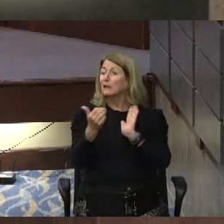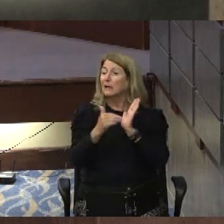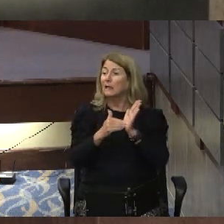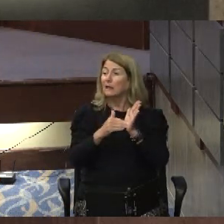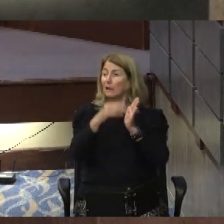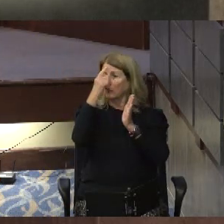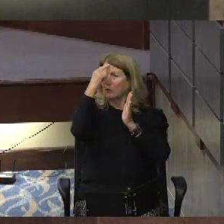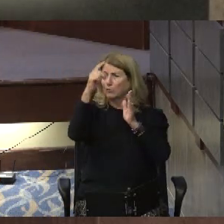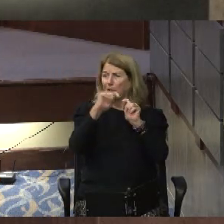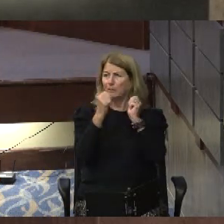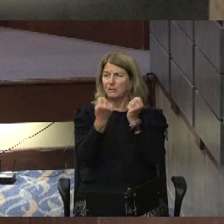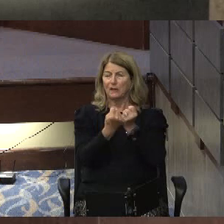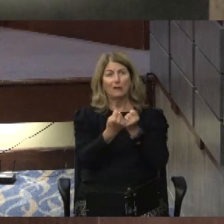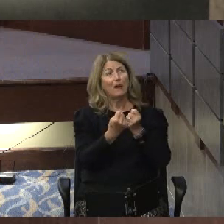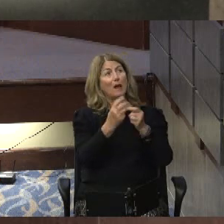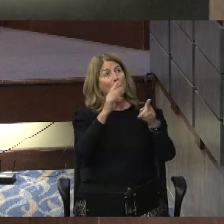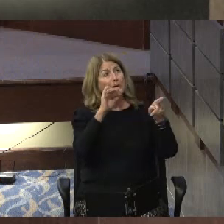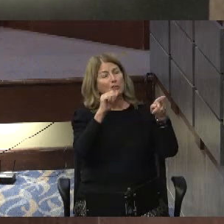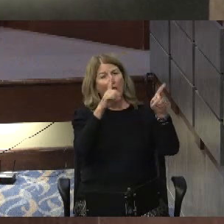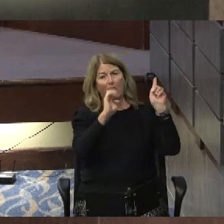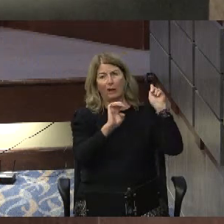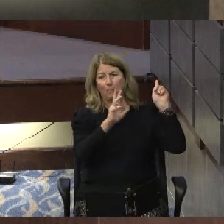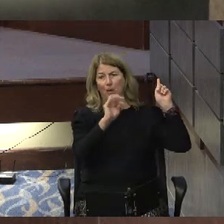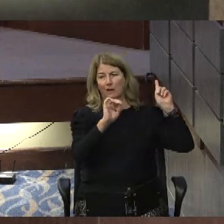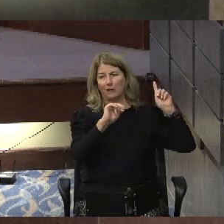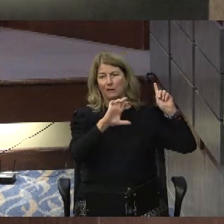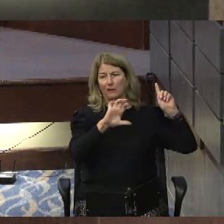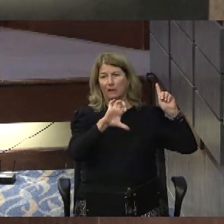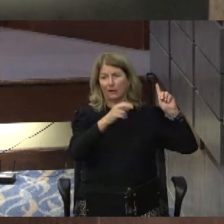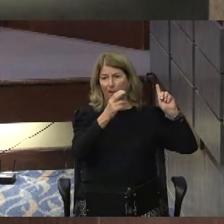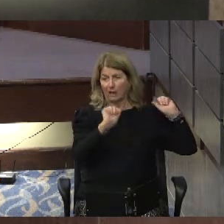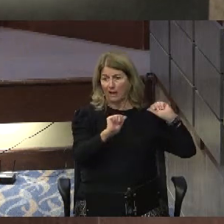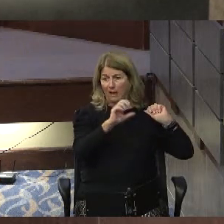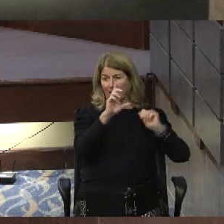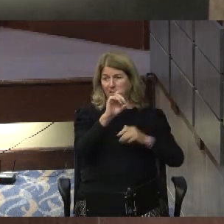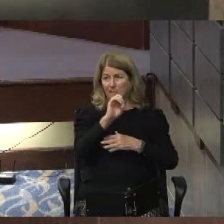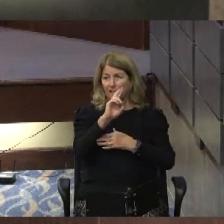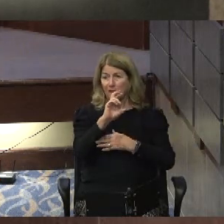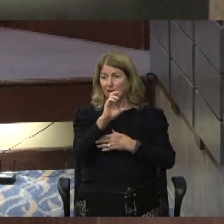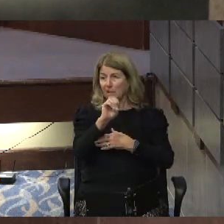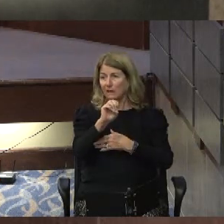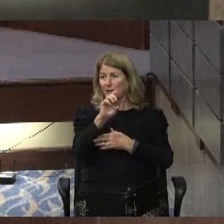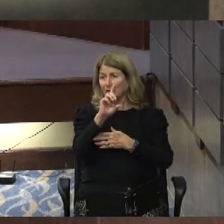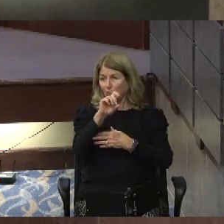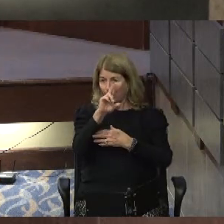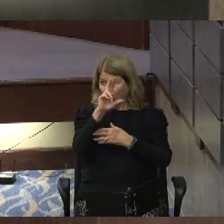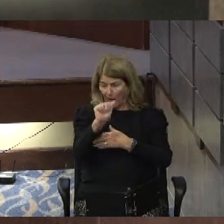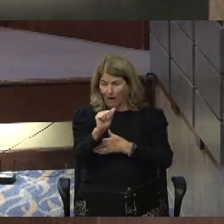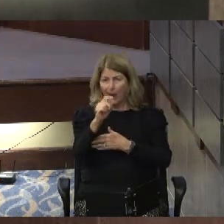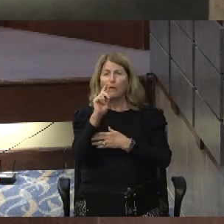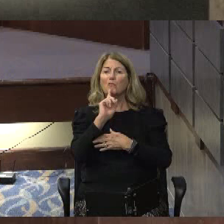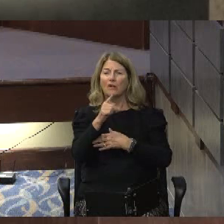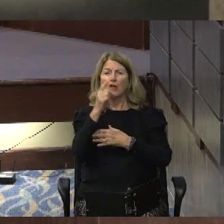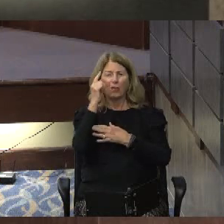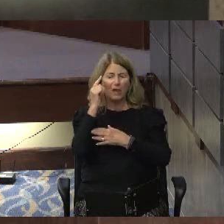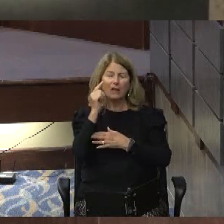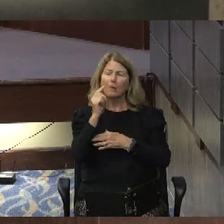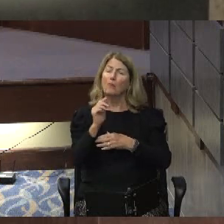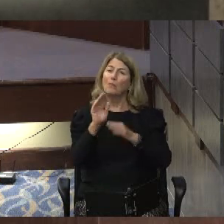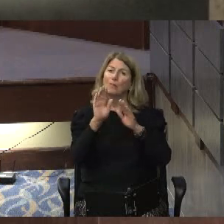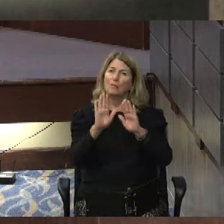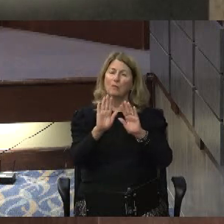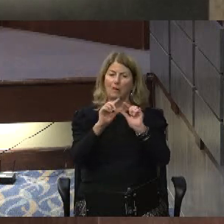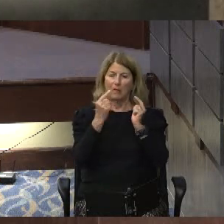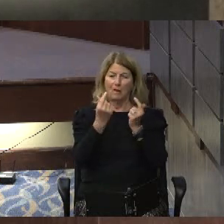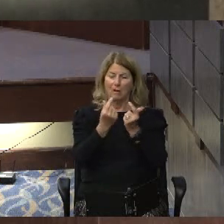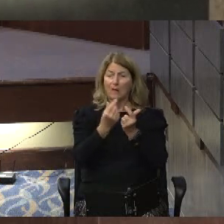of Michelle, Monica, and Deidre, thank you so much. I really think there's going to be significant fruit that comes from bringing information to